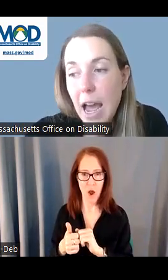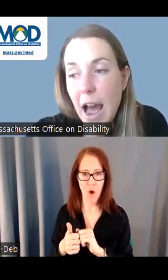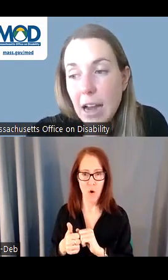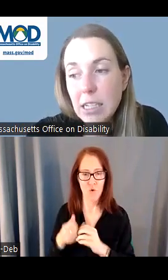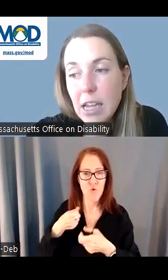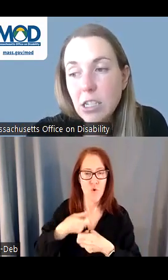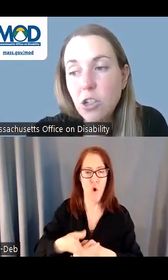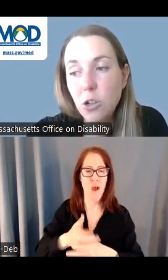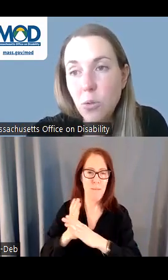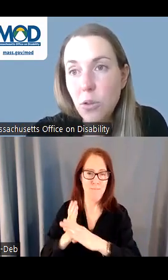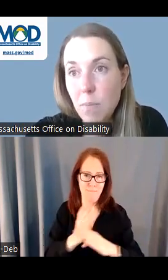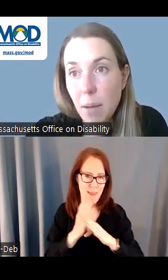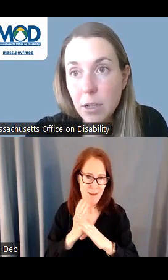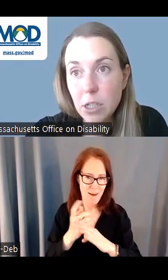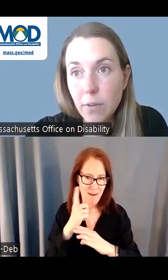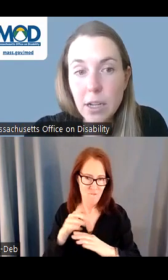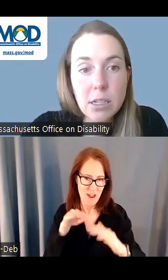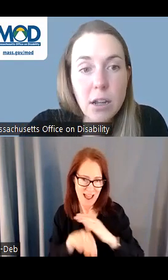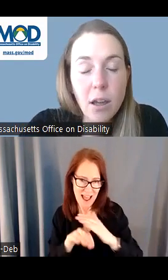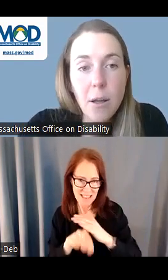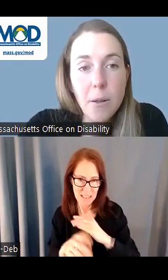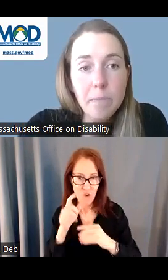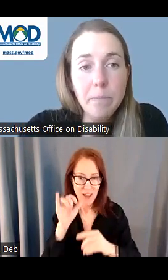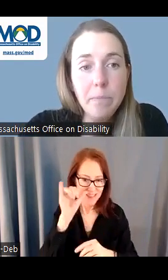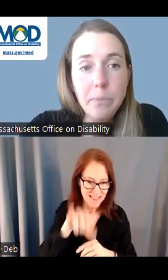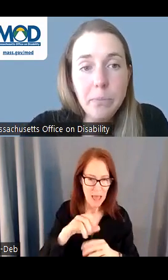barrier to access to the public service.